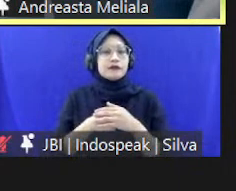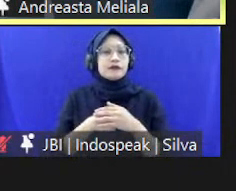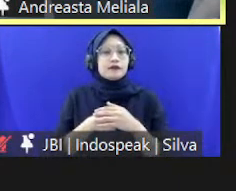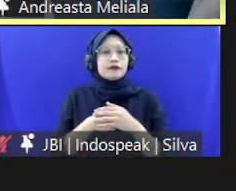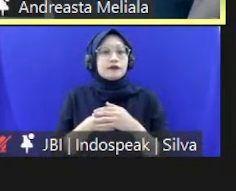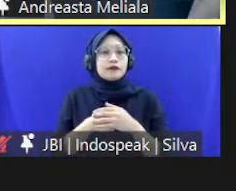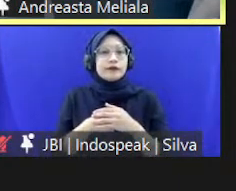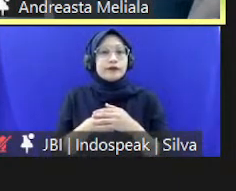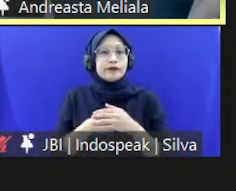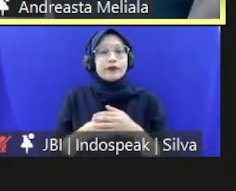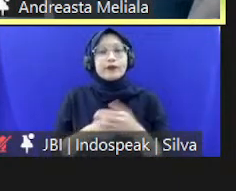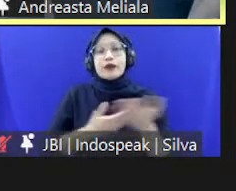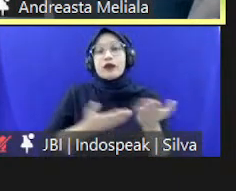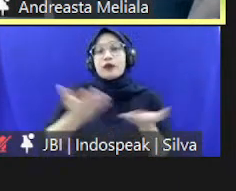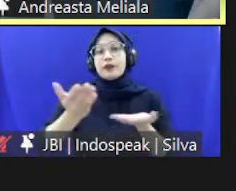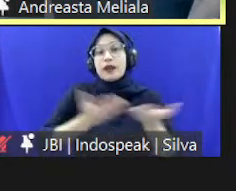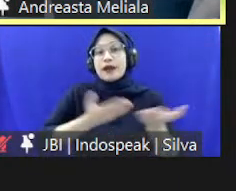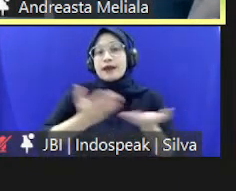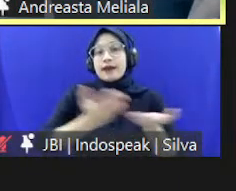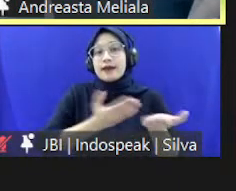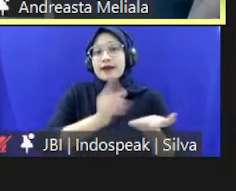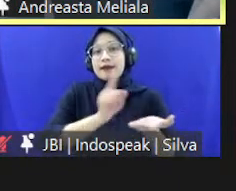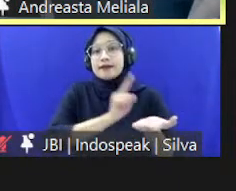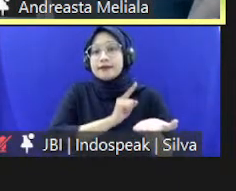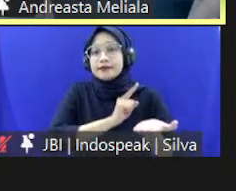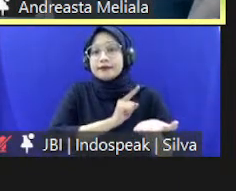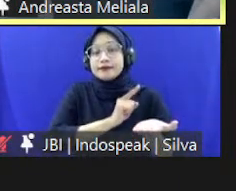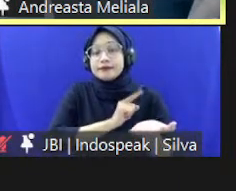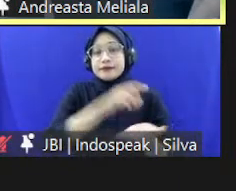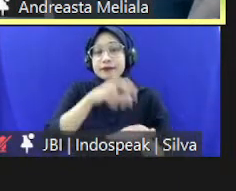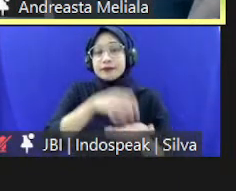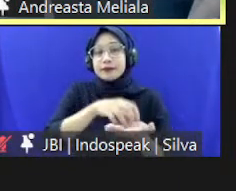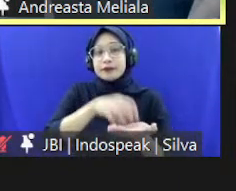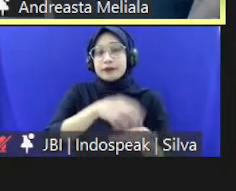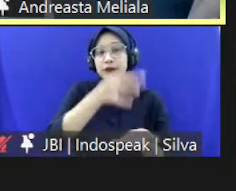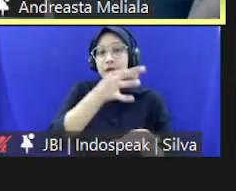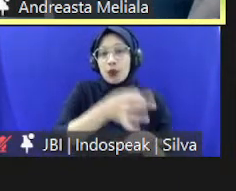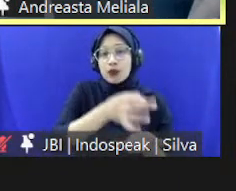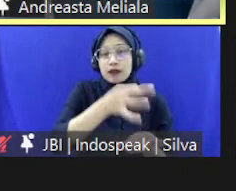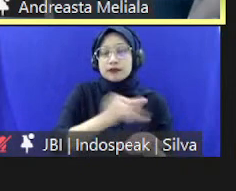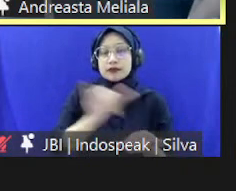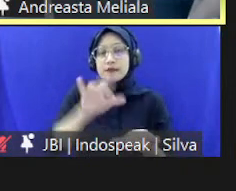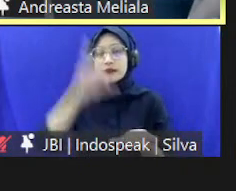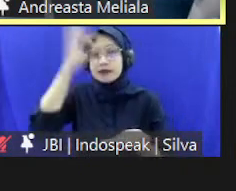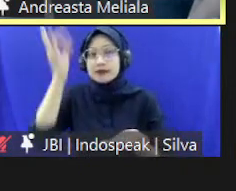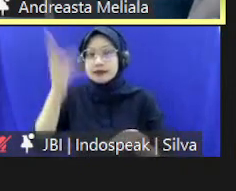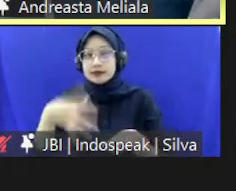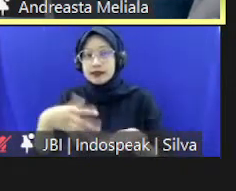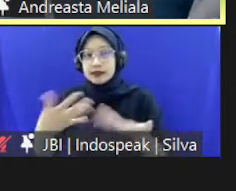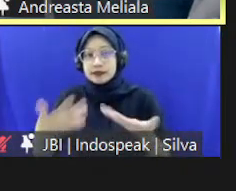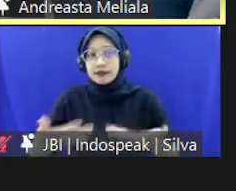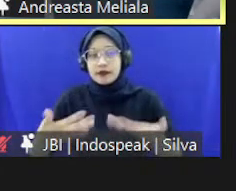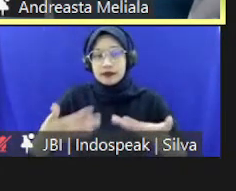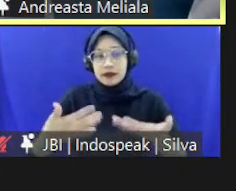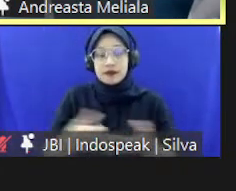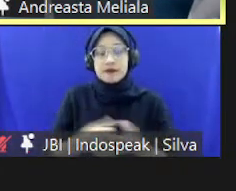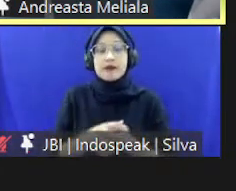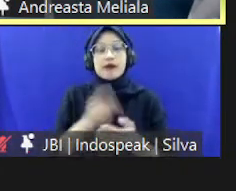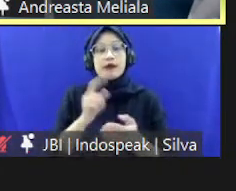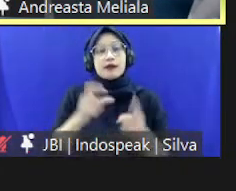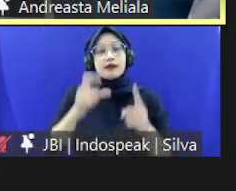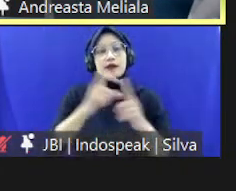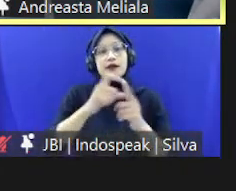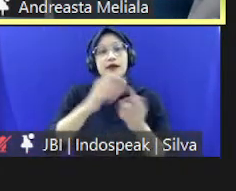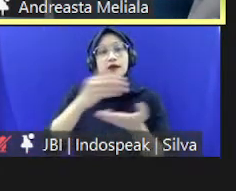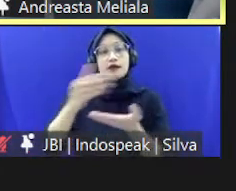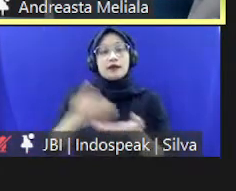private service in rural and urban areas, so we have the data of 2021